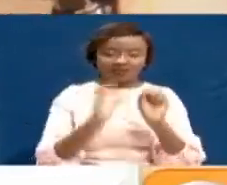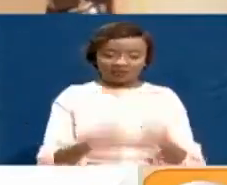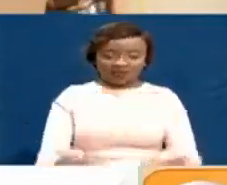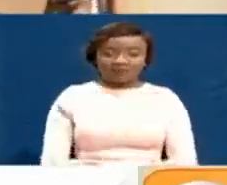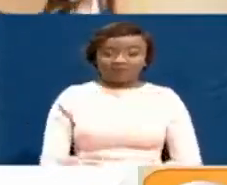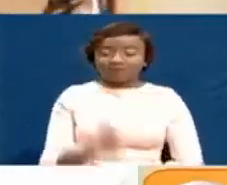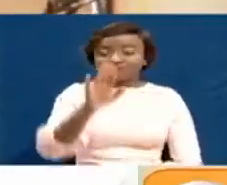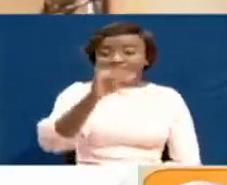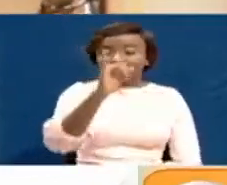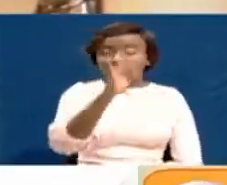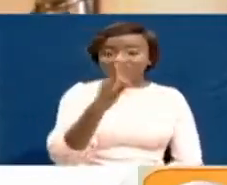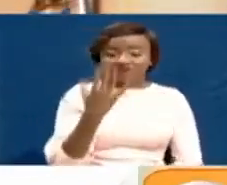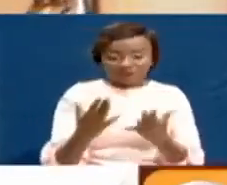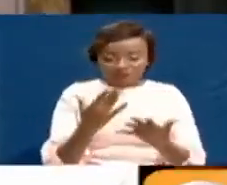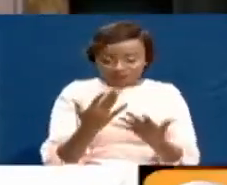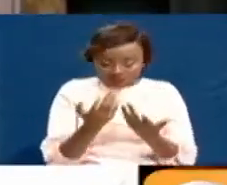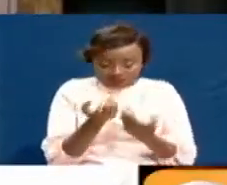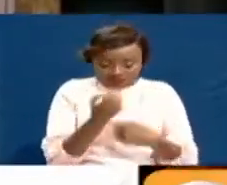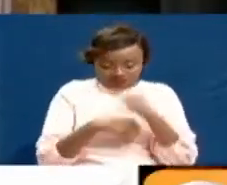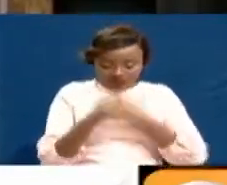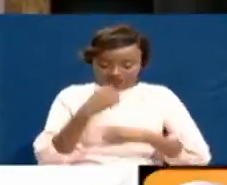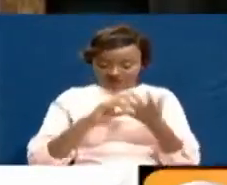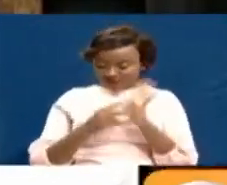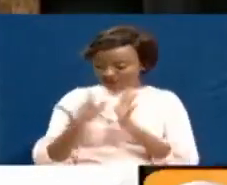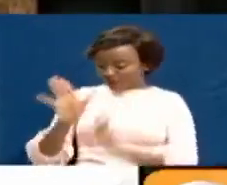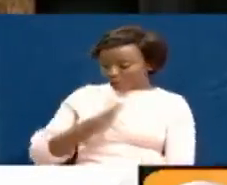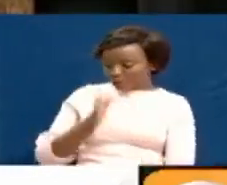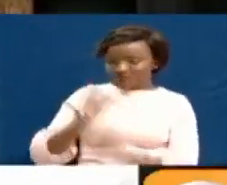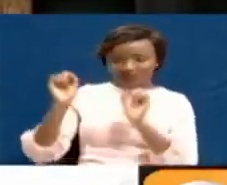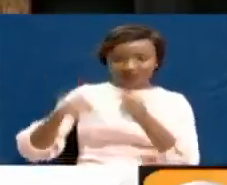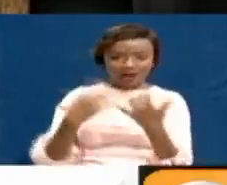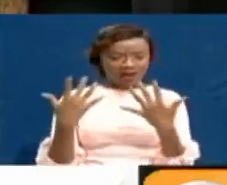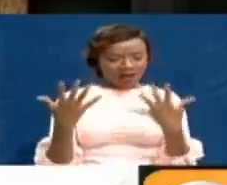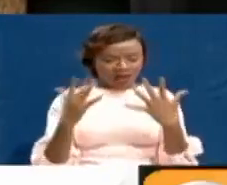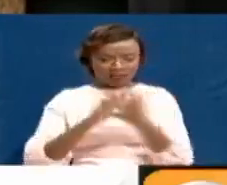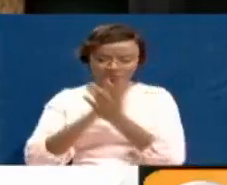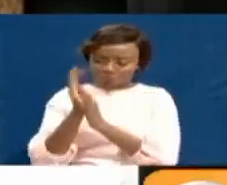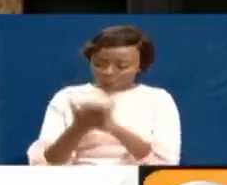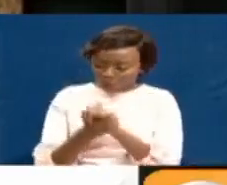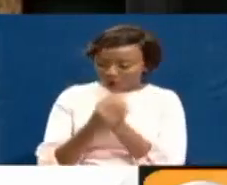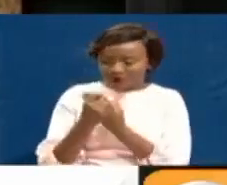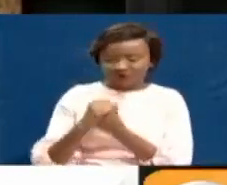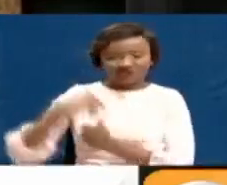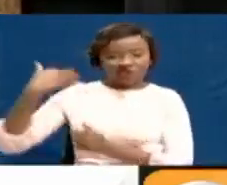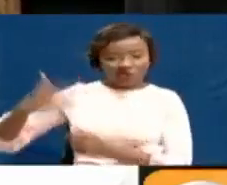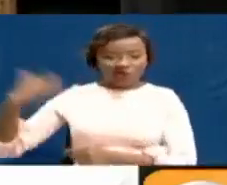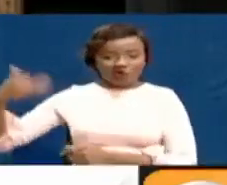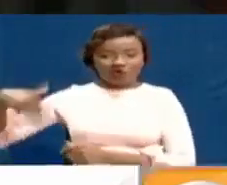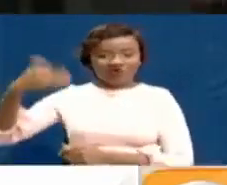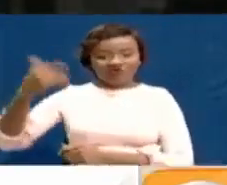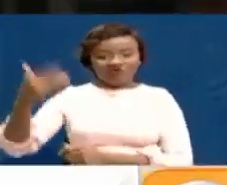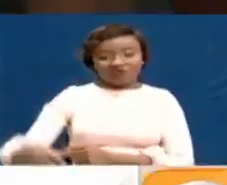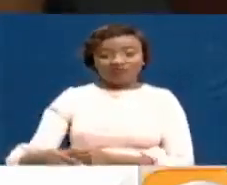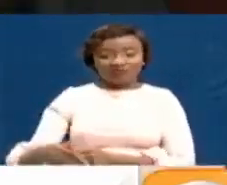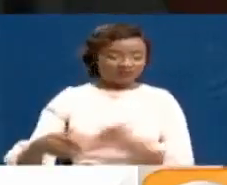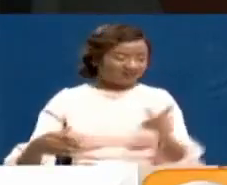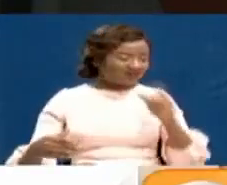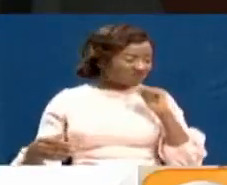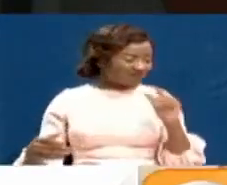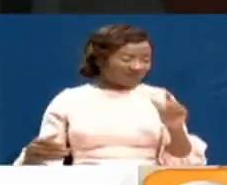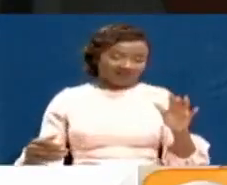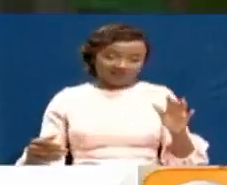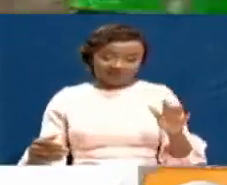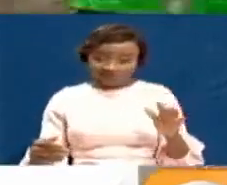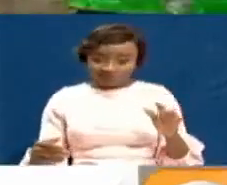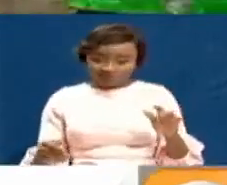If it is a matter of behavior, women are twice more likely to wash their hands after using toilets compared to men. Studies suggest